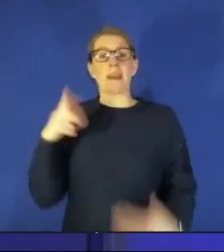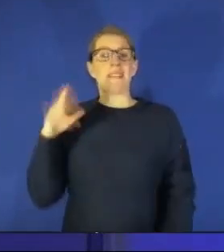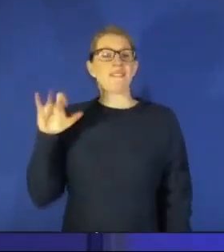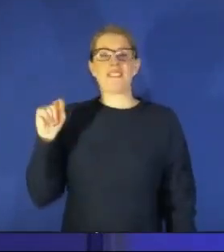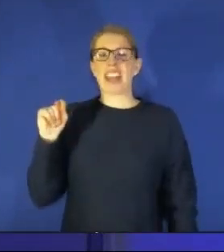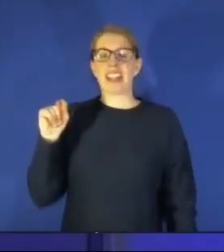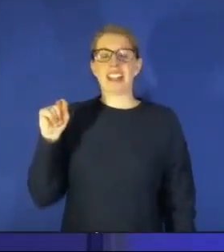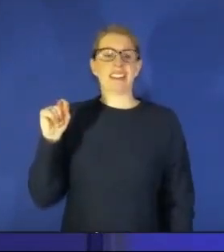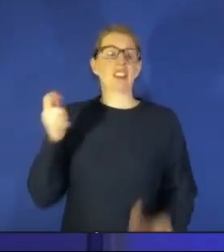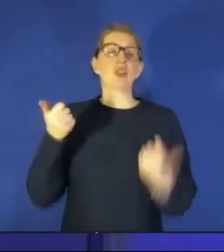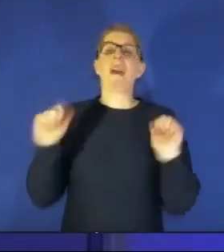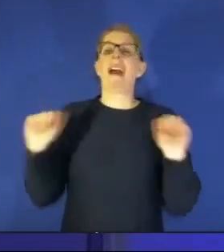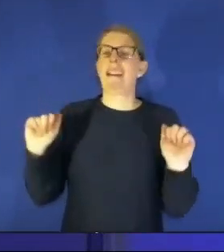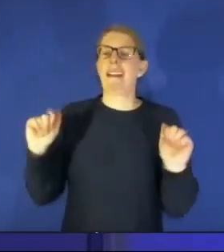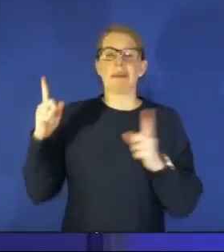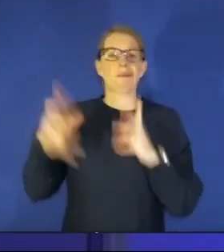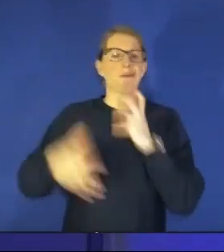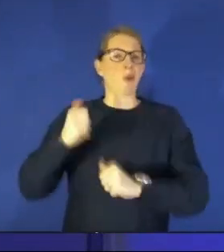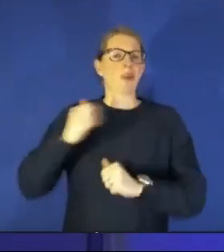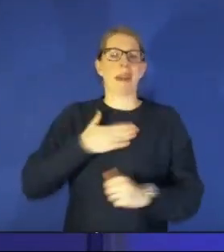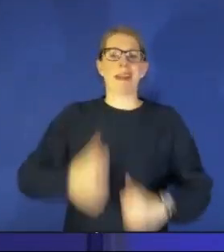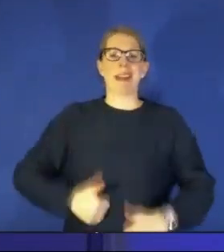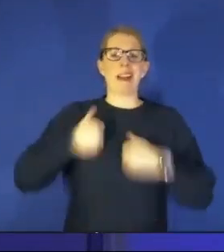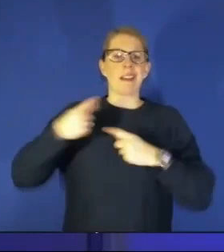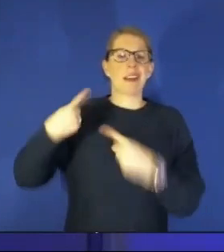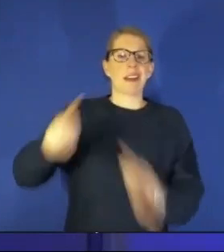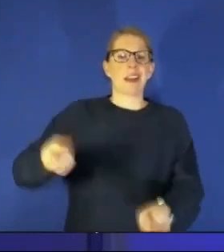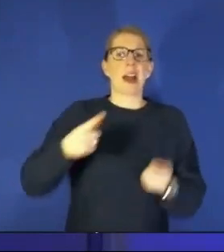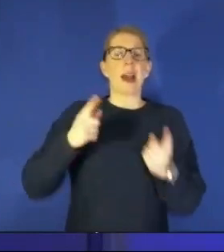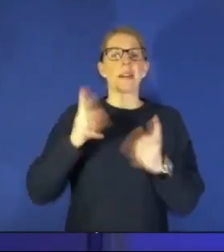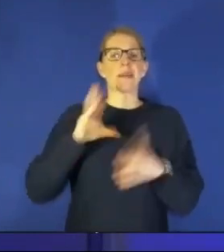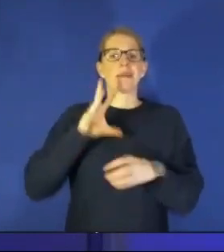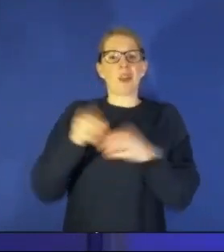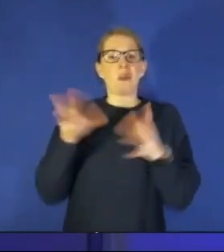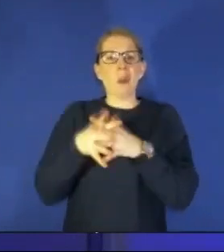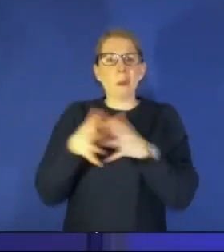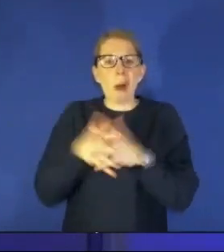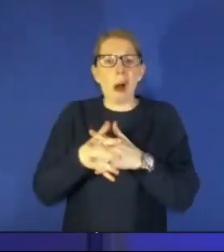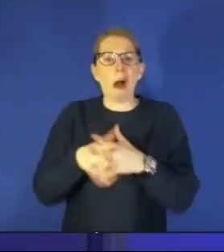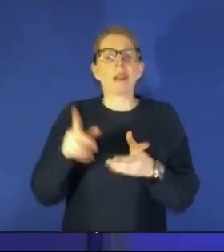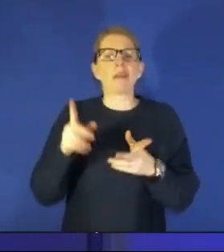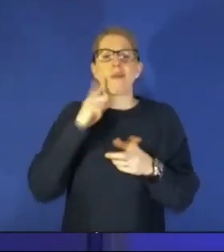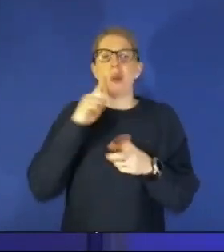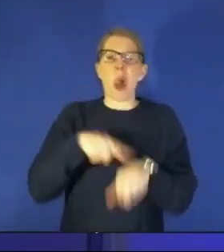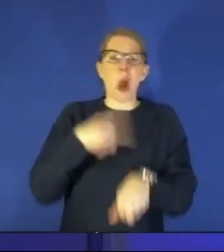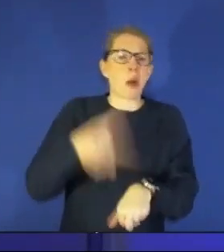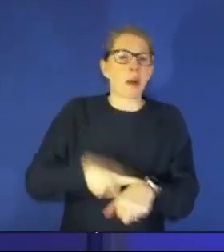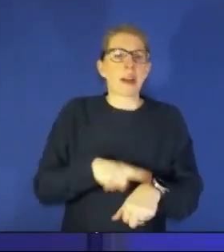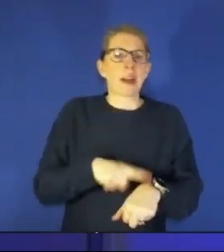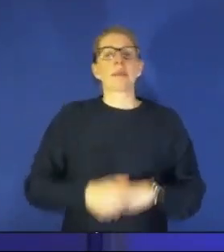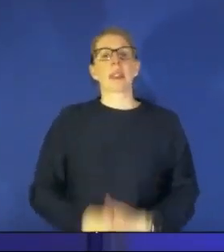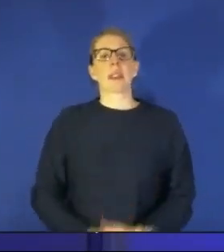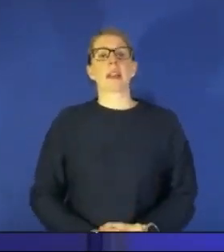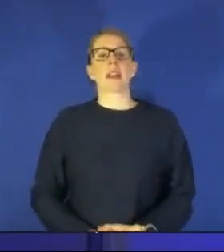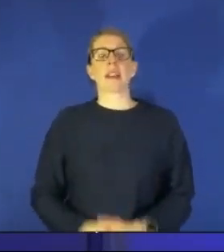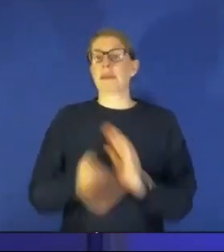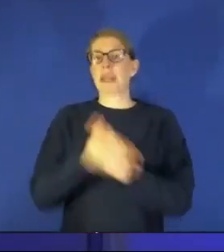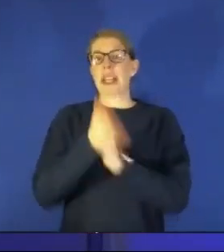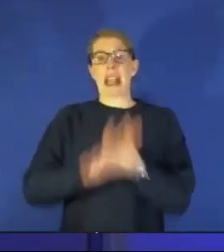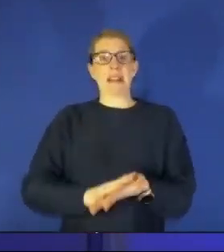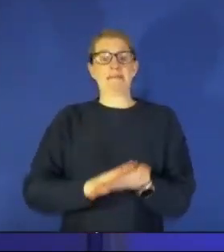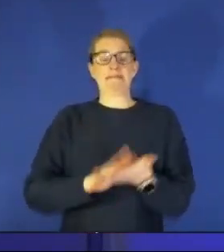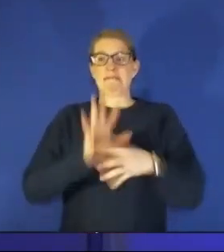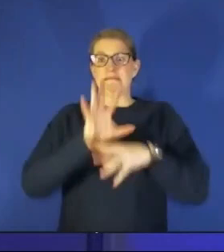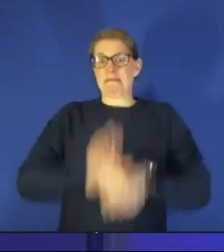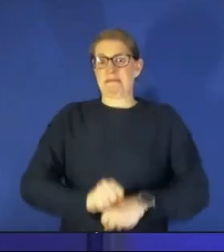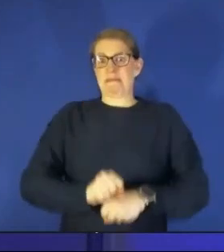to stay fit most of my life. I played football for a long period of time, and just it became a thing for me. Ran track, did all those